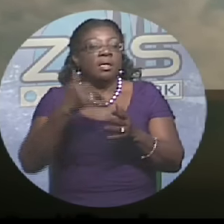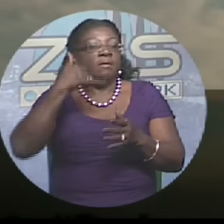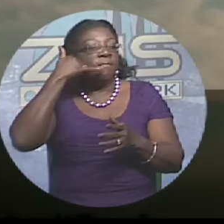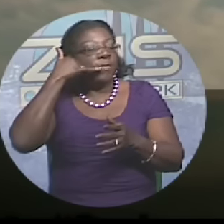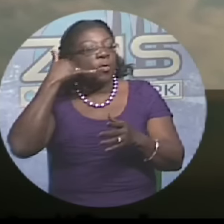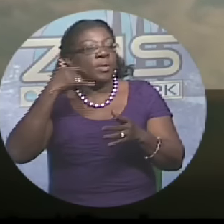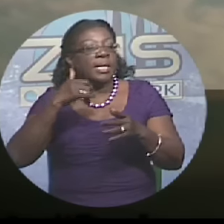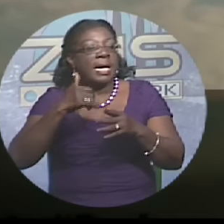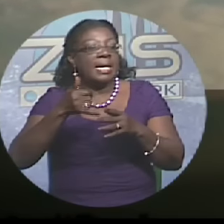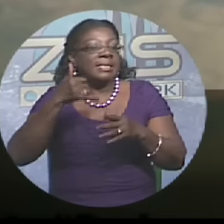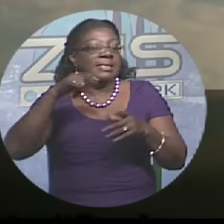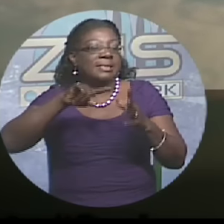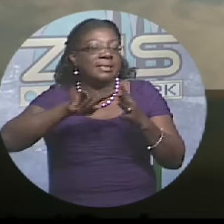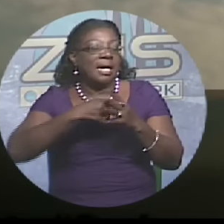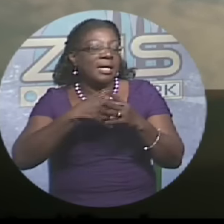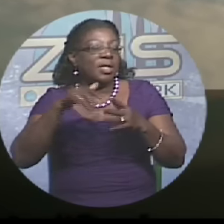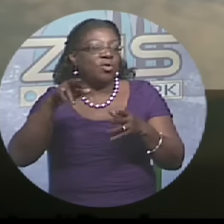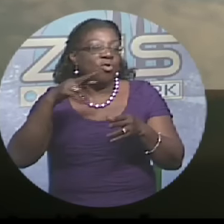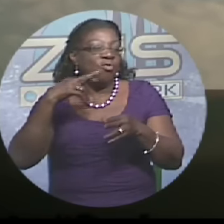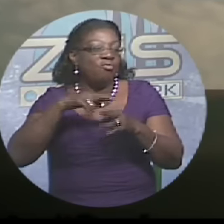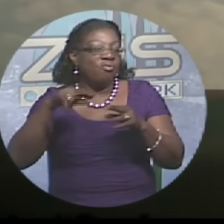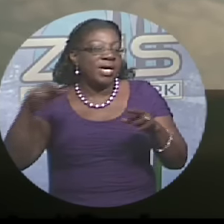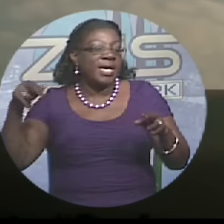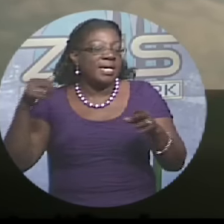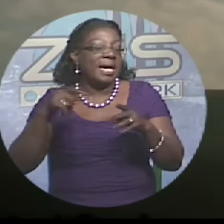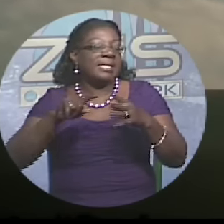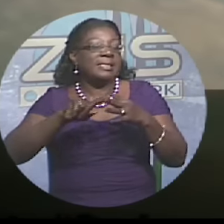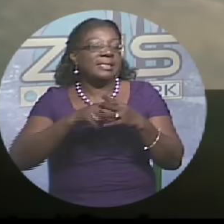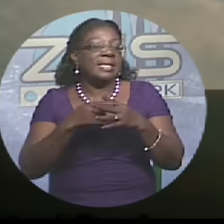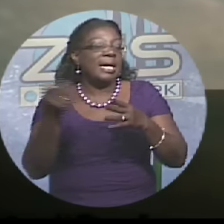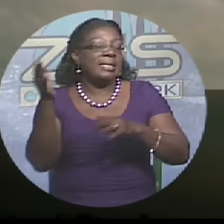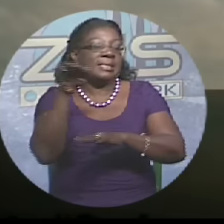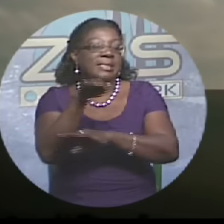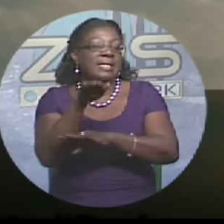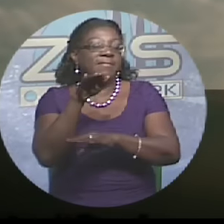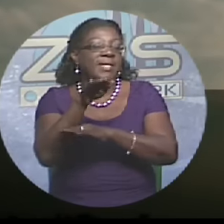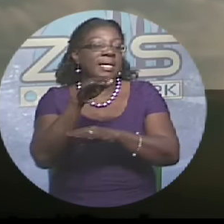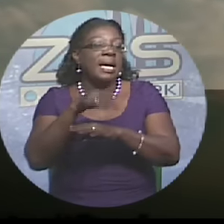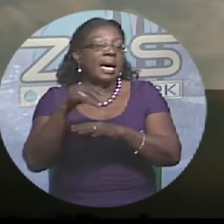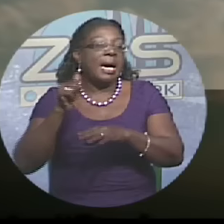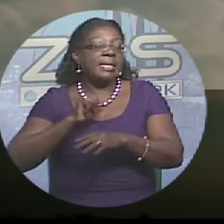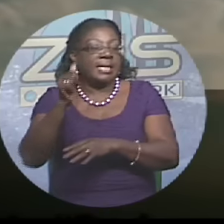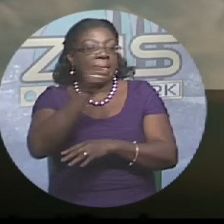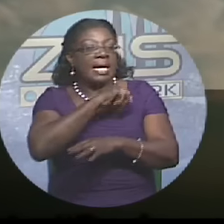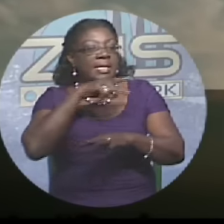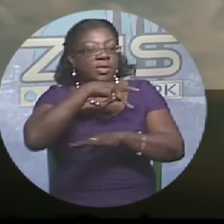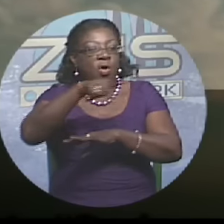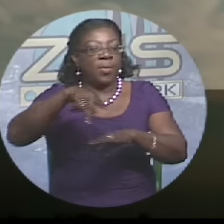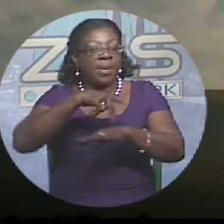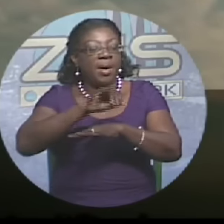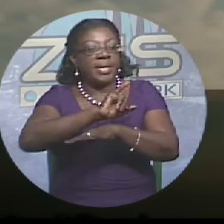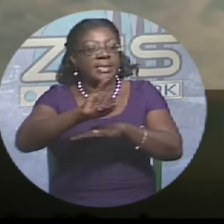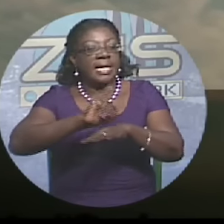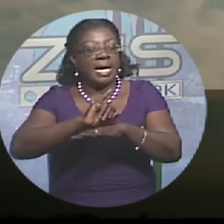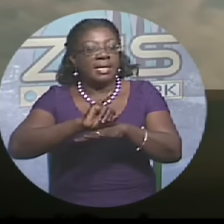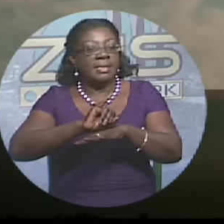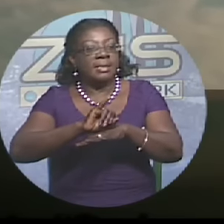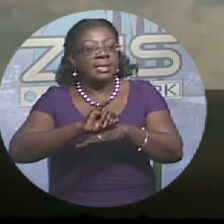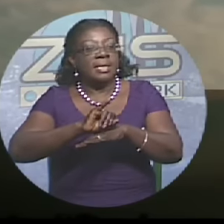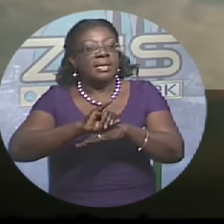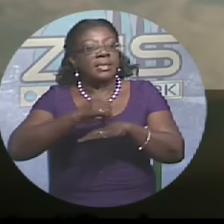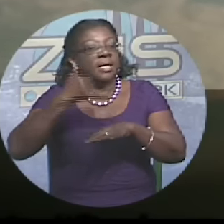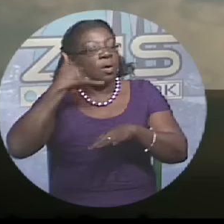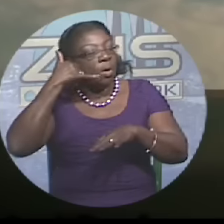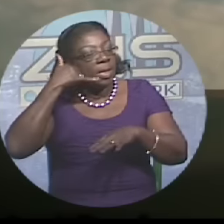Rebuild Bahamas Telethon, which kicked off this evening at the Atlantis Resort on Paradise Island. The fundraiser is a part of efforts to